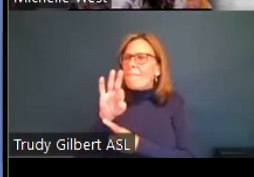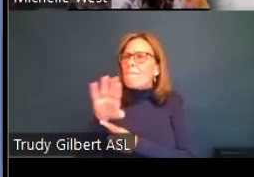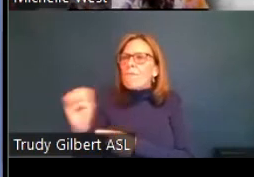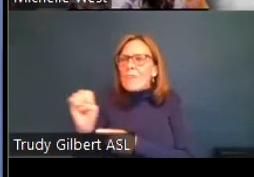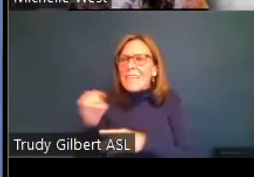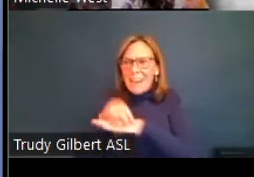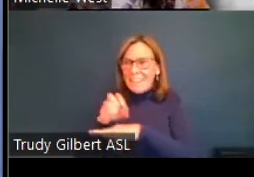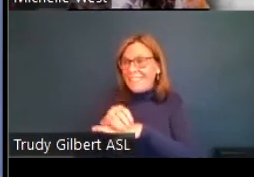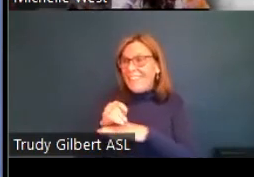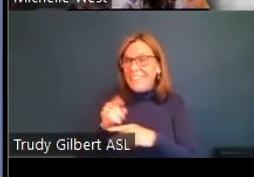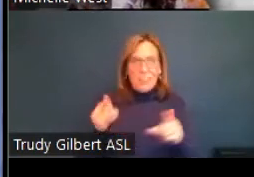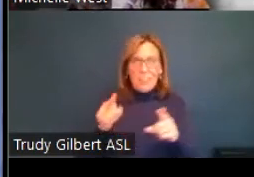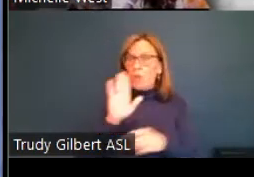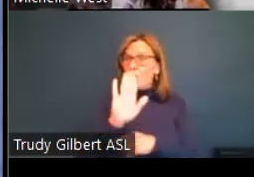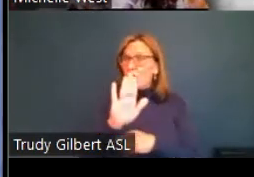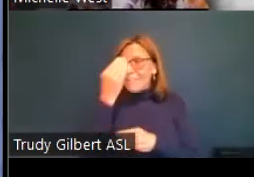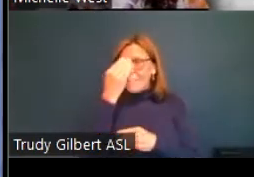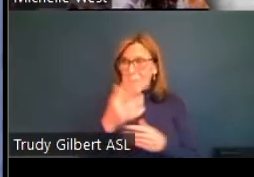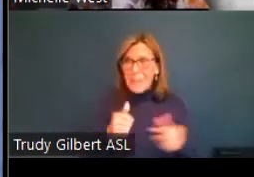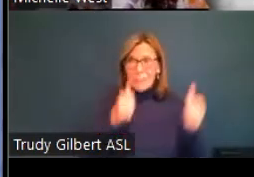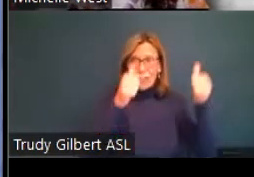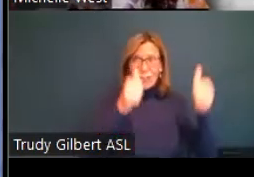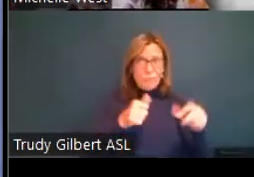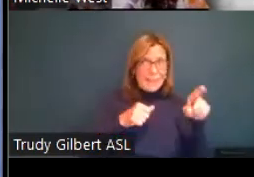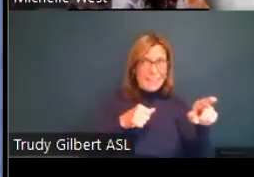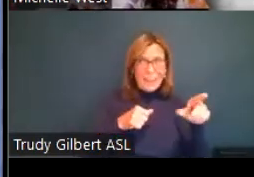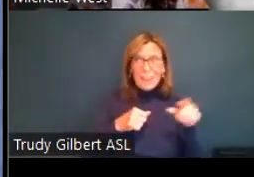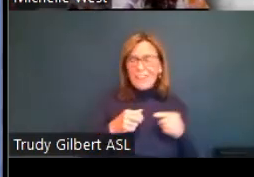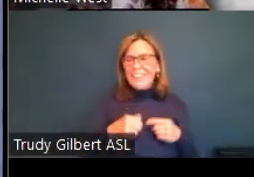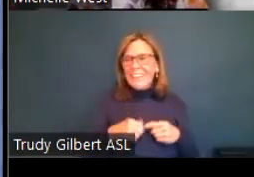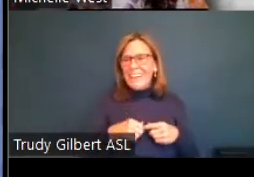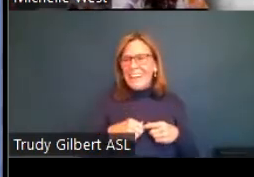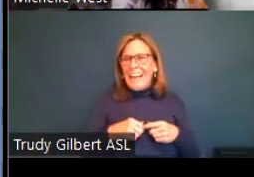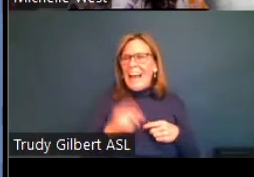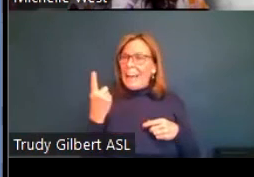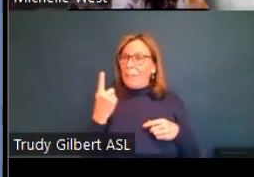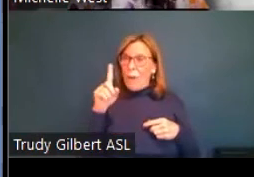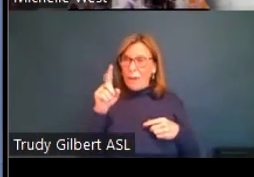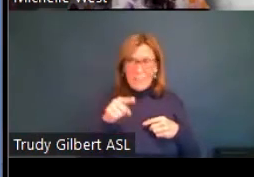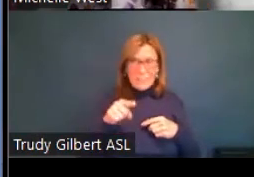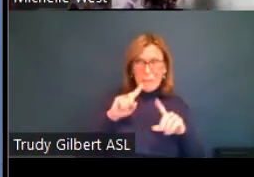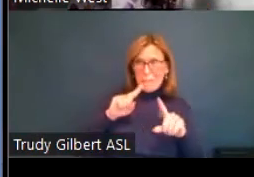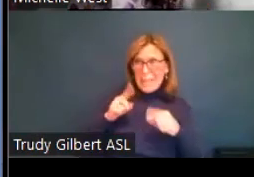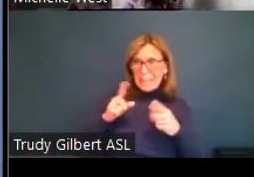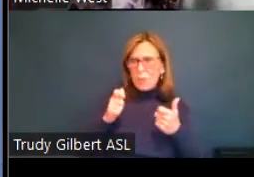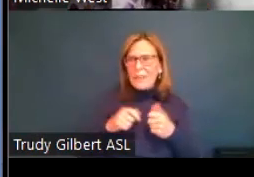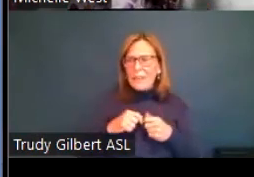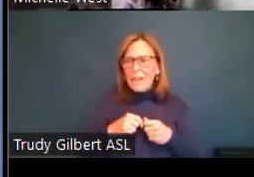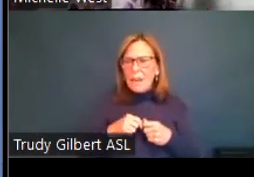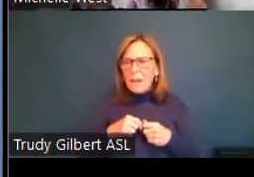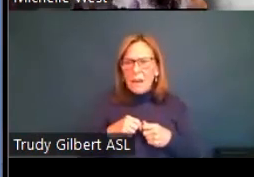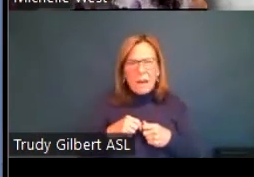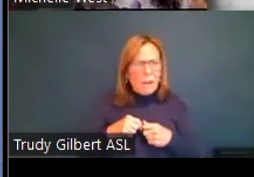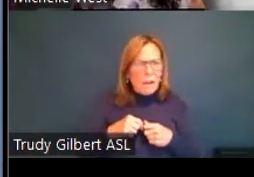Her information's up on the screen right now. And I have one question. Maybe you can answer this quickly. Yeah. QR codes, are they worth